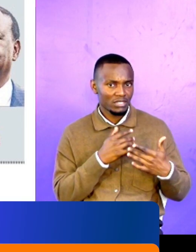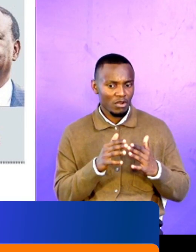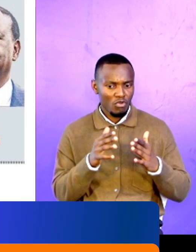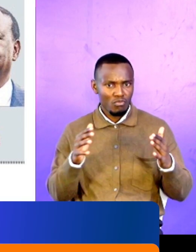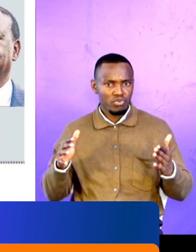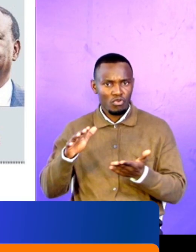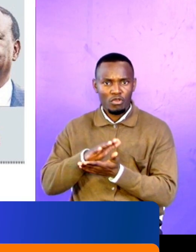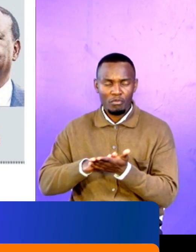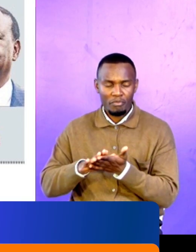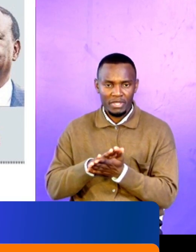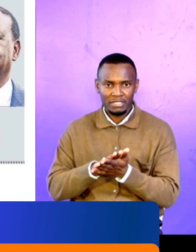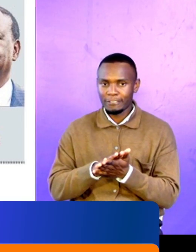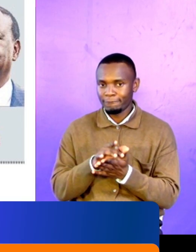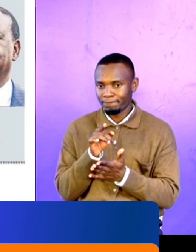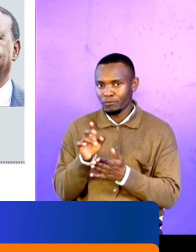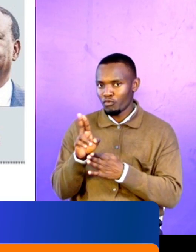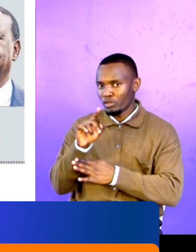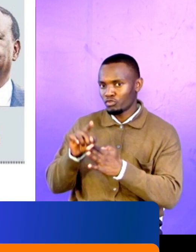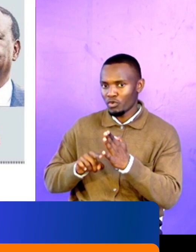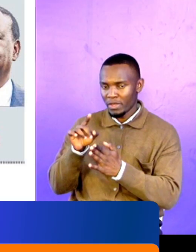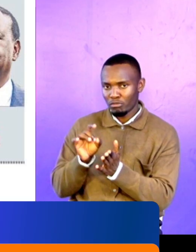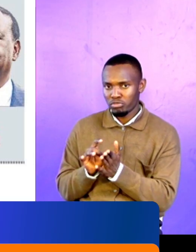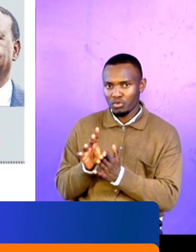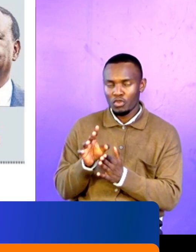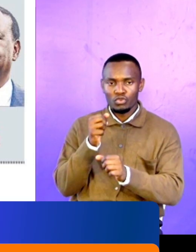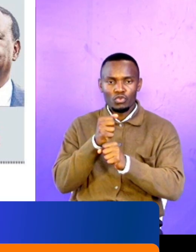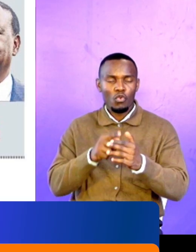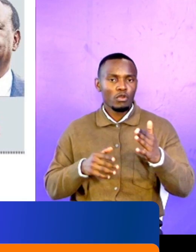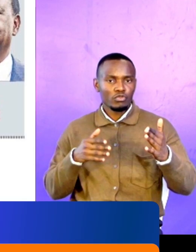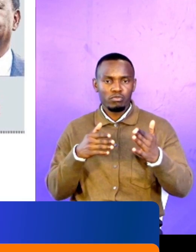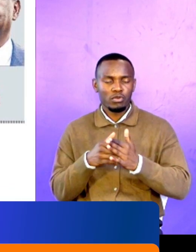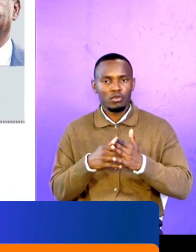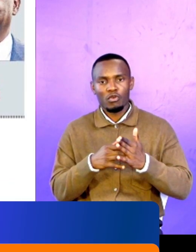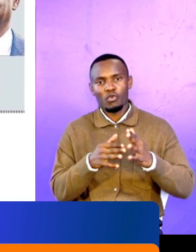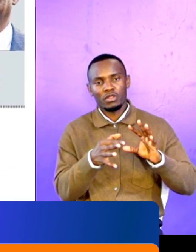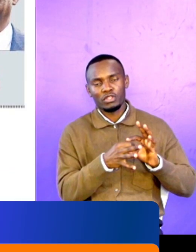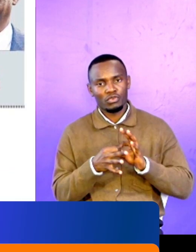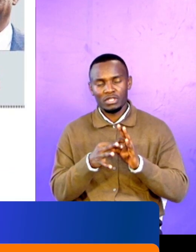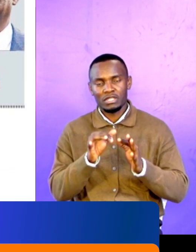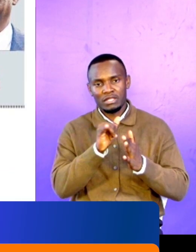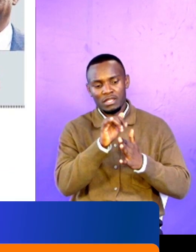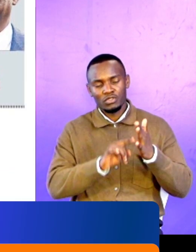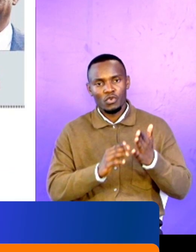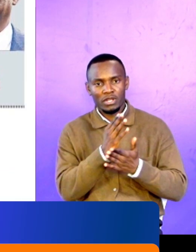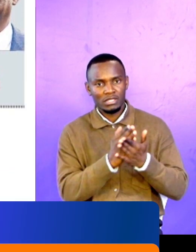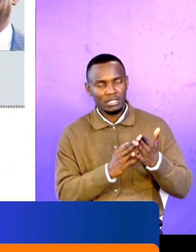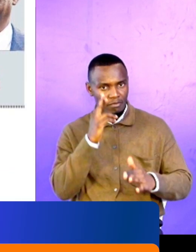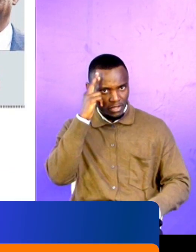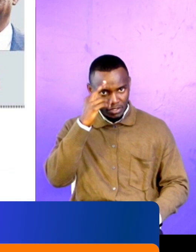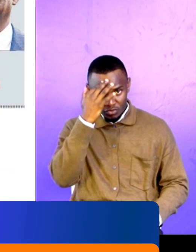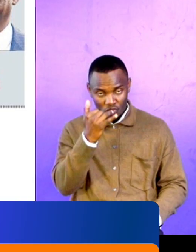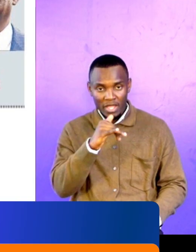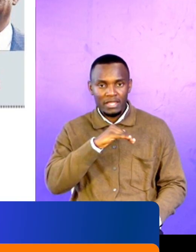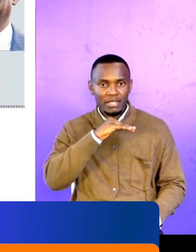exploiting Ulster plot to derail Unity Pact. And those are some of the reasons why Raila Odinga,